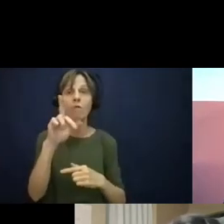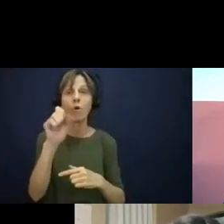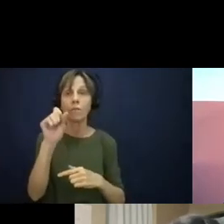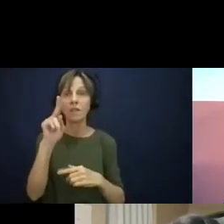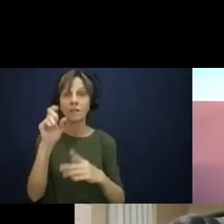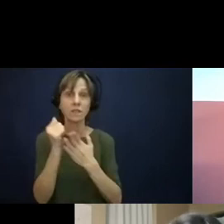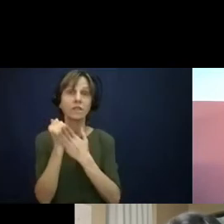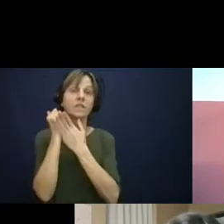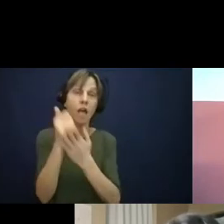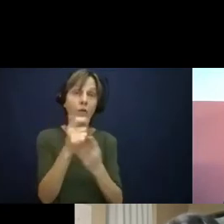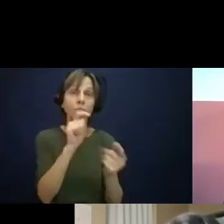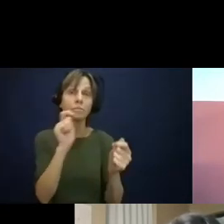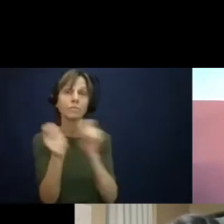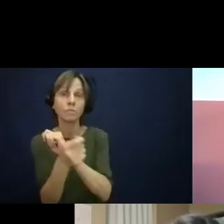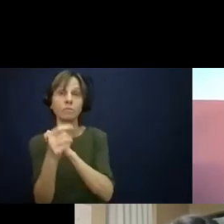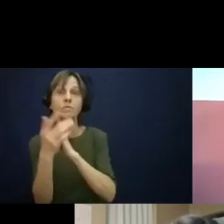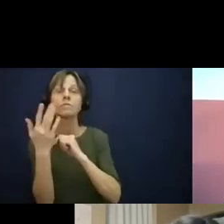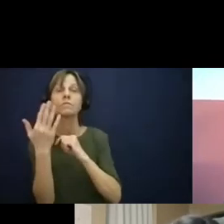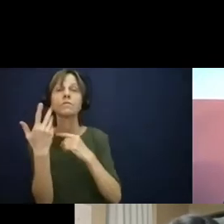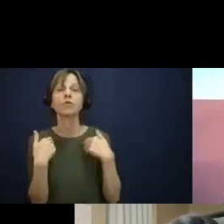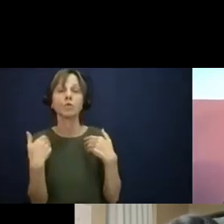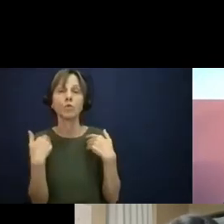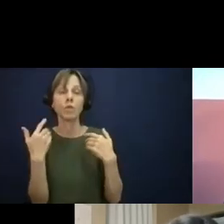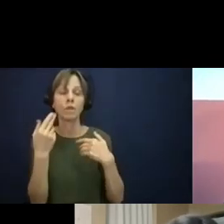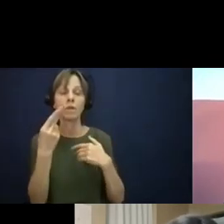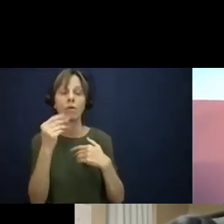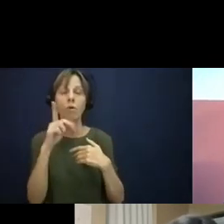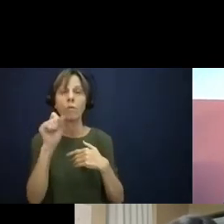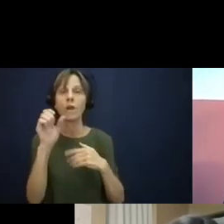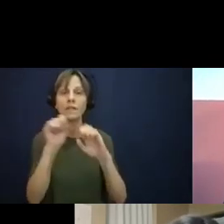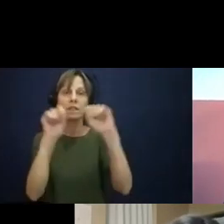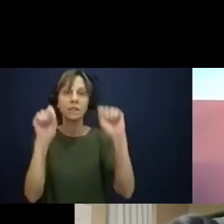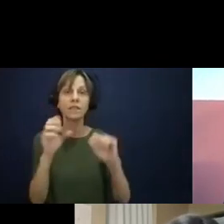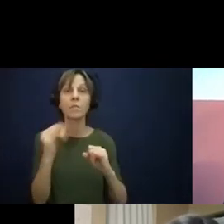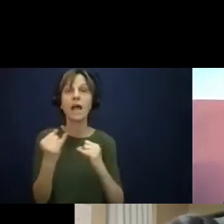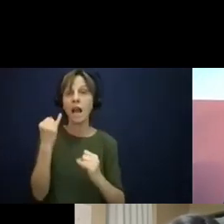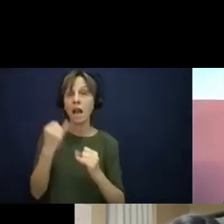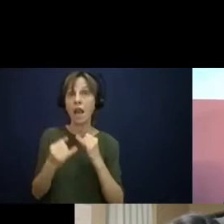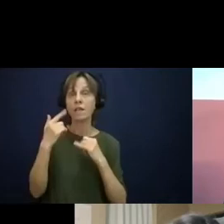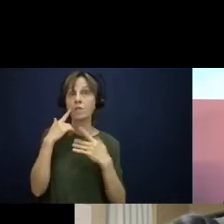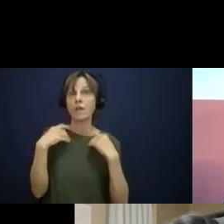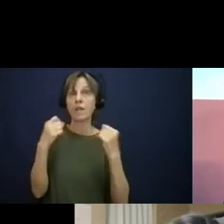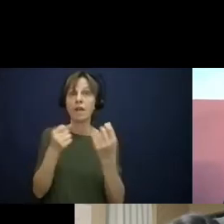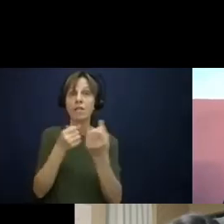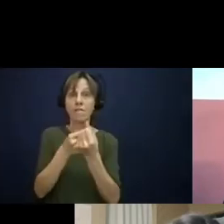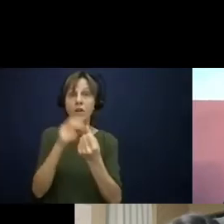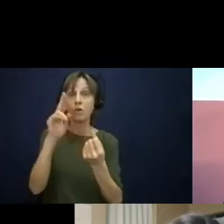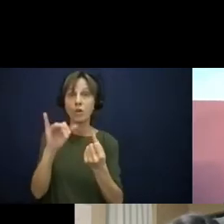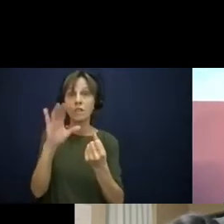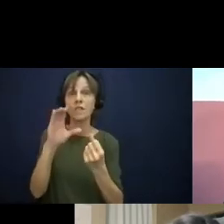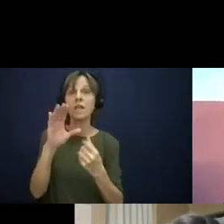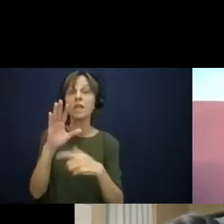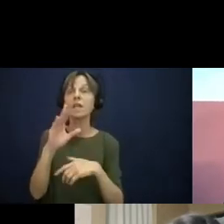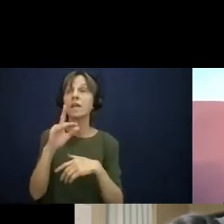youth homelessness system. And lastly, as a mental health advocate, New York City Fountain House